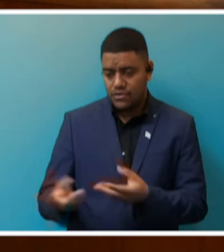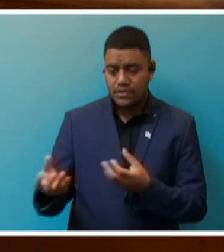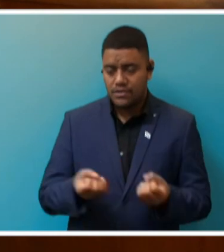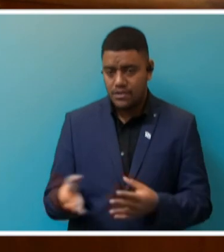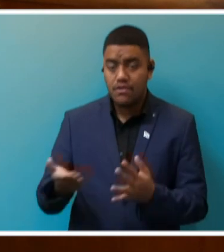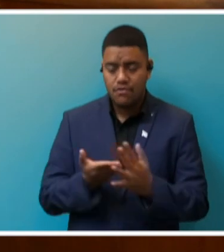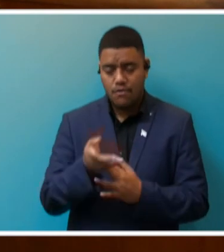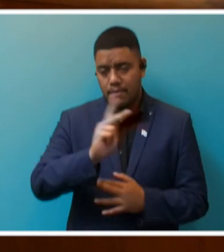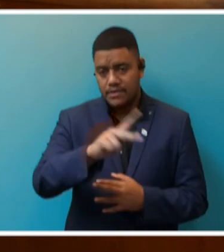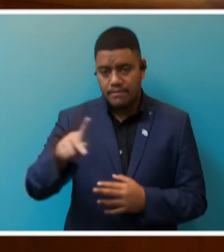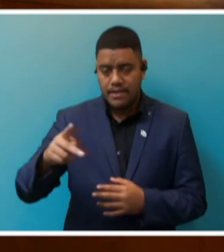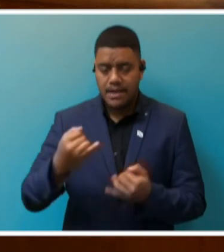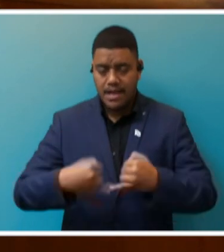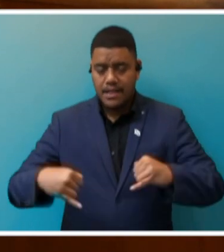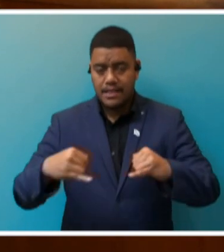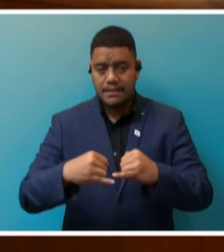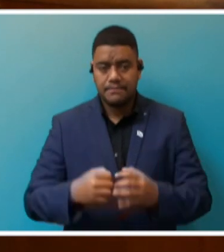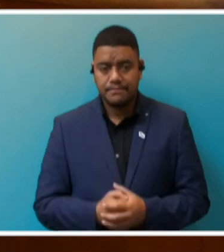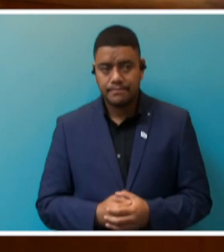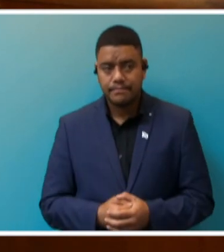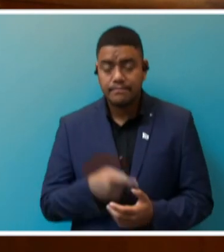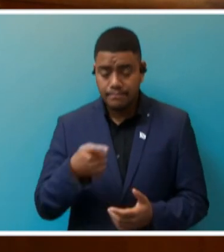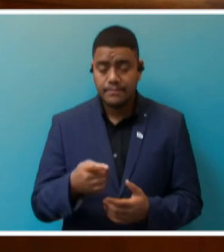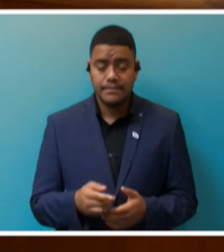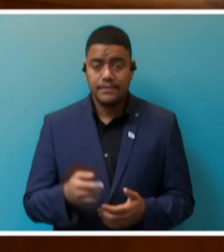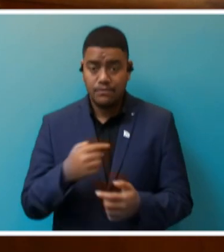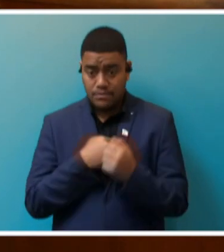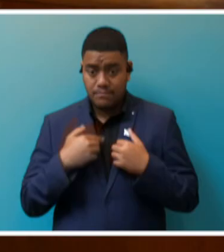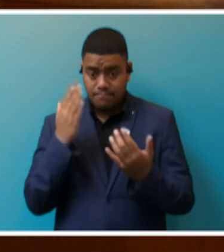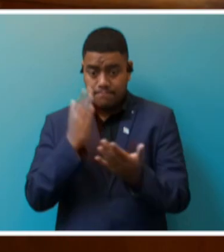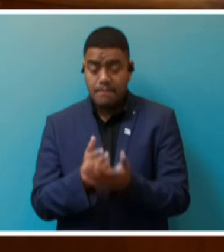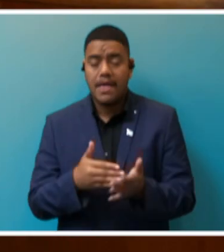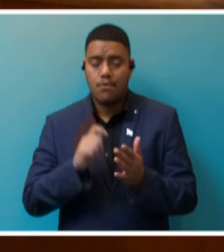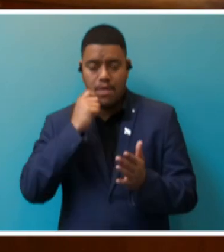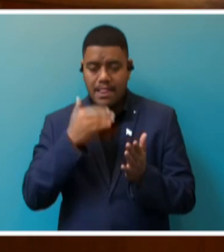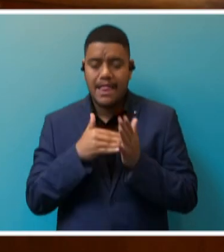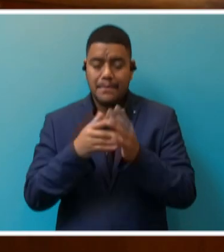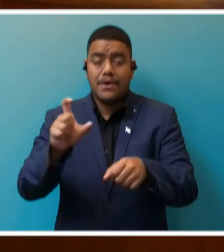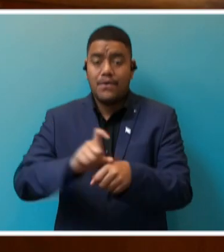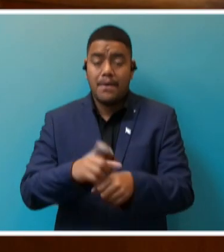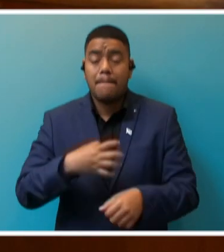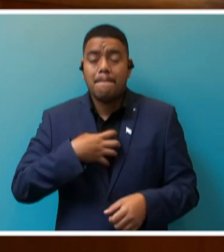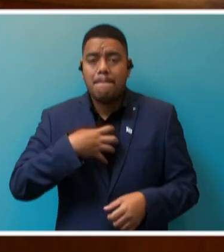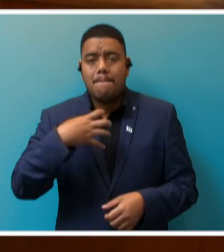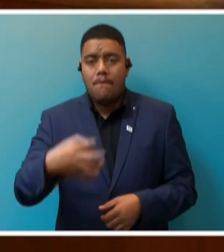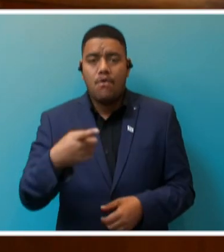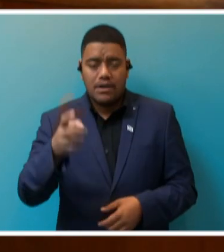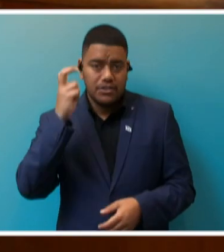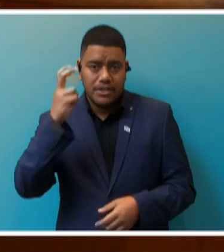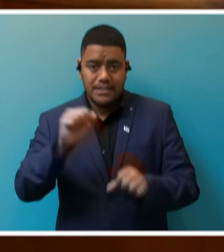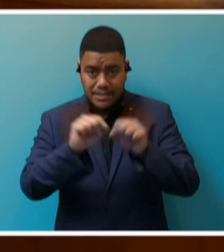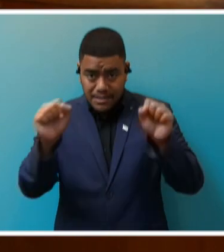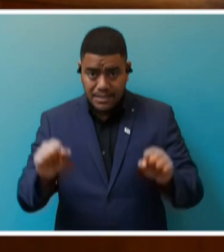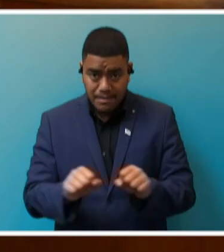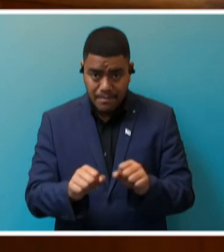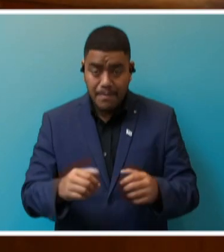Pacific. This collaborative approach will help create a more integrated regional trading system